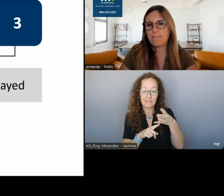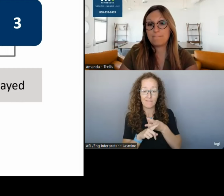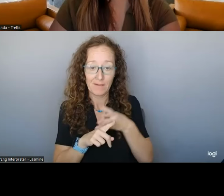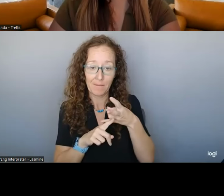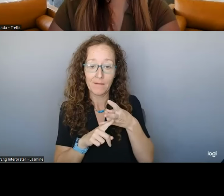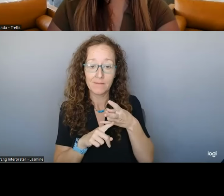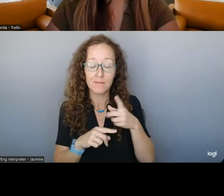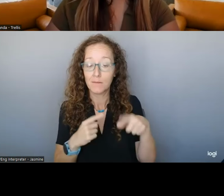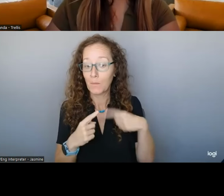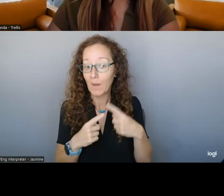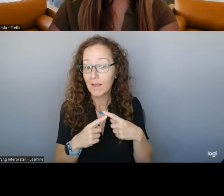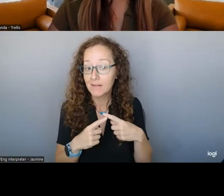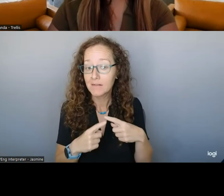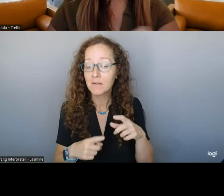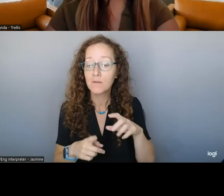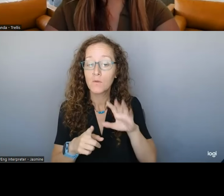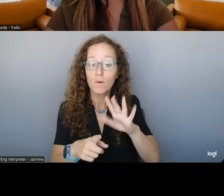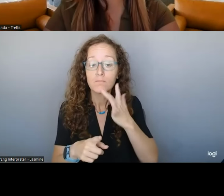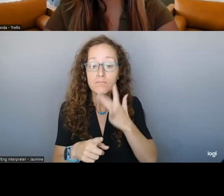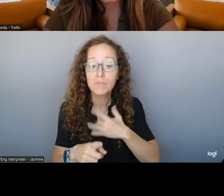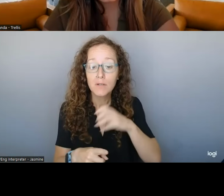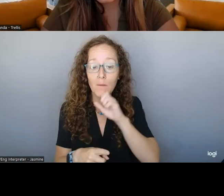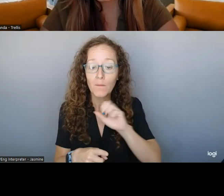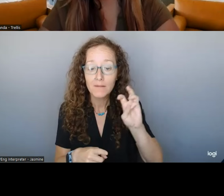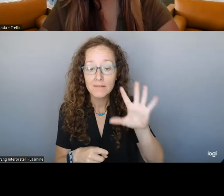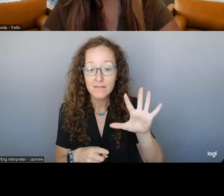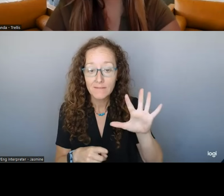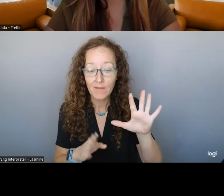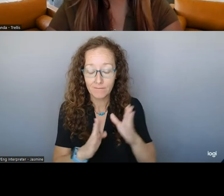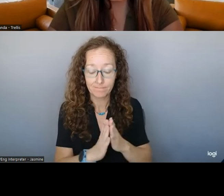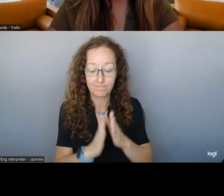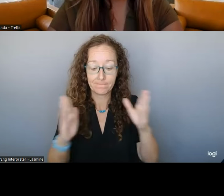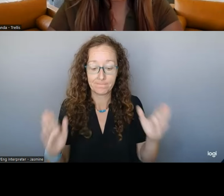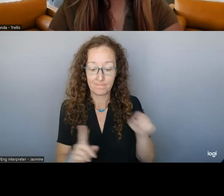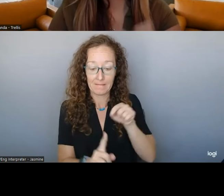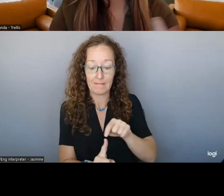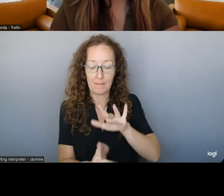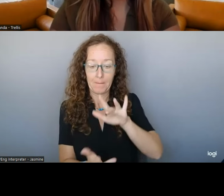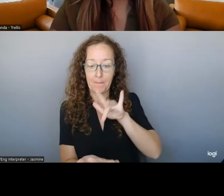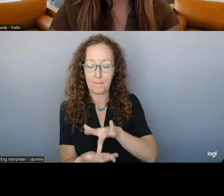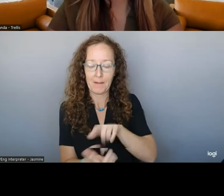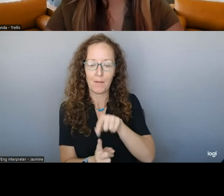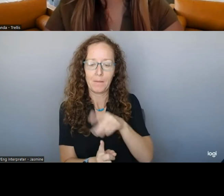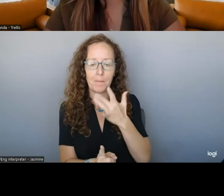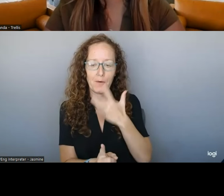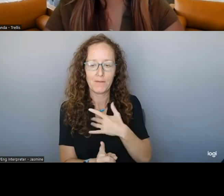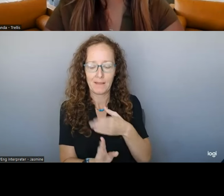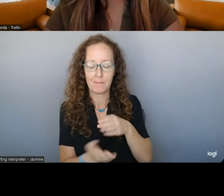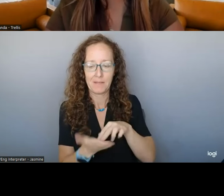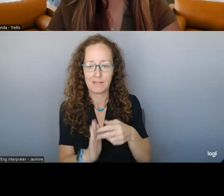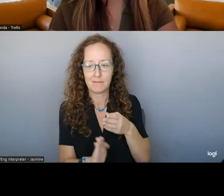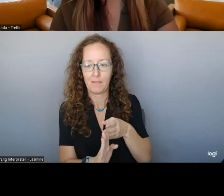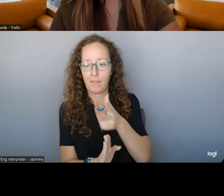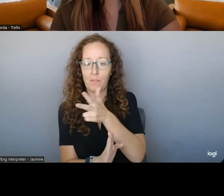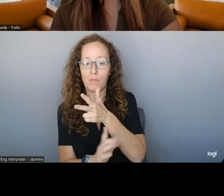birthday. So 3 months prior to your 65th birthday month, the month of your 65th